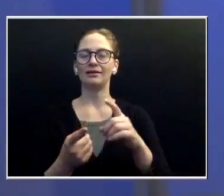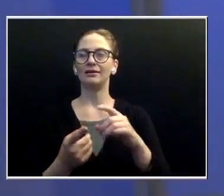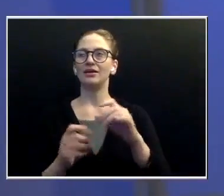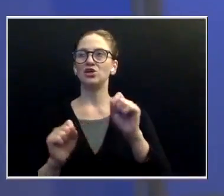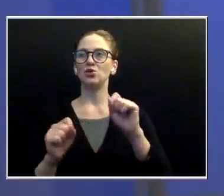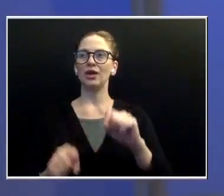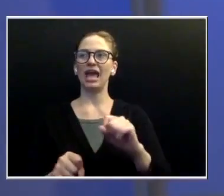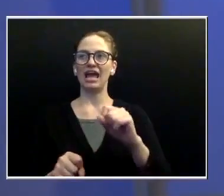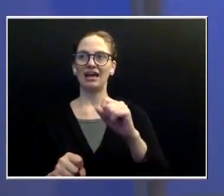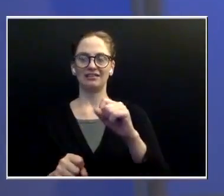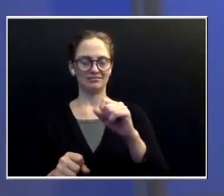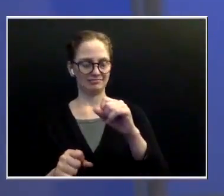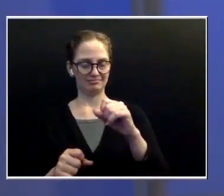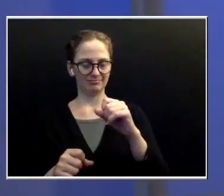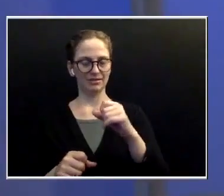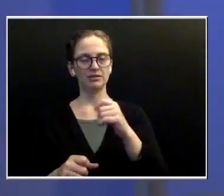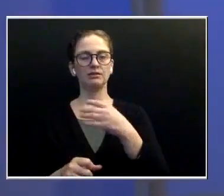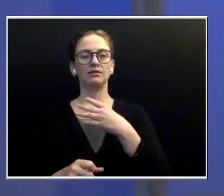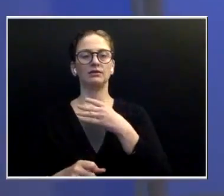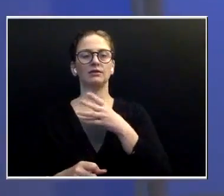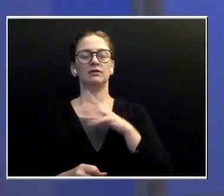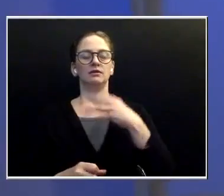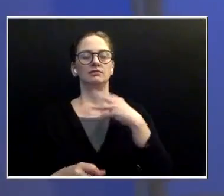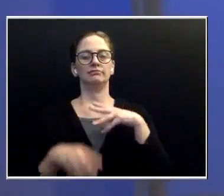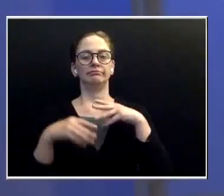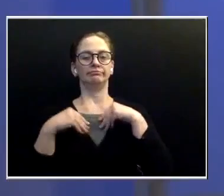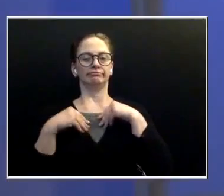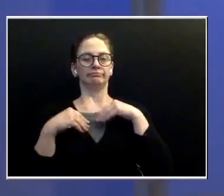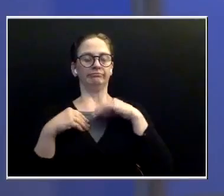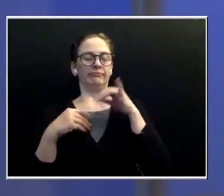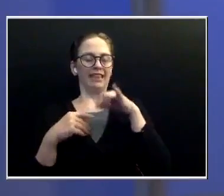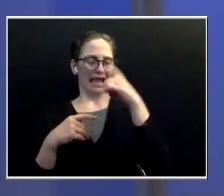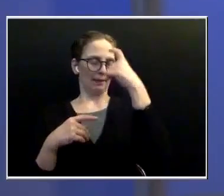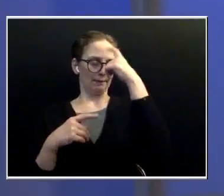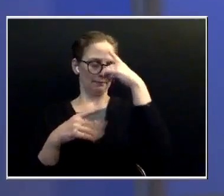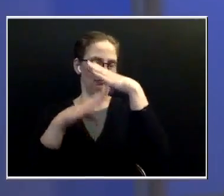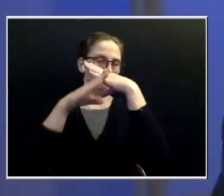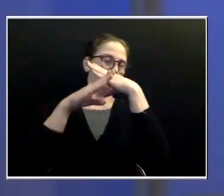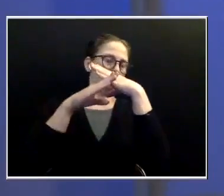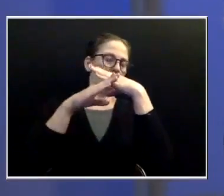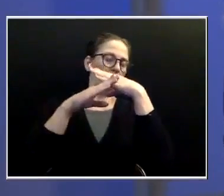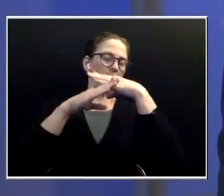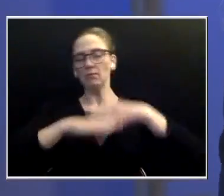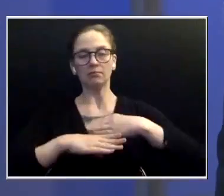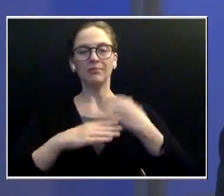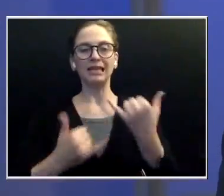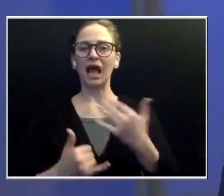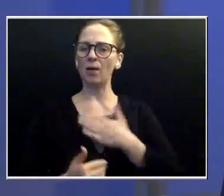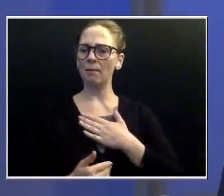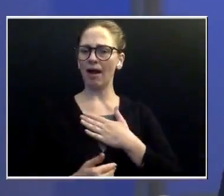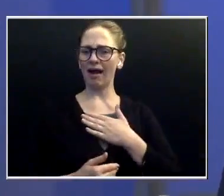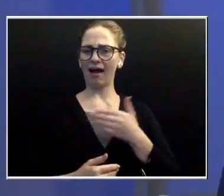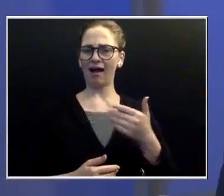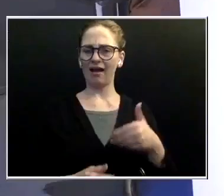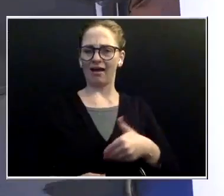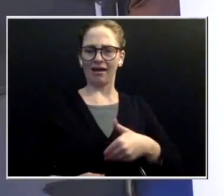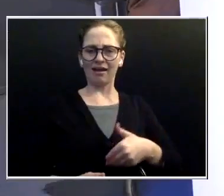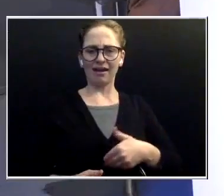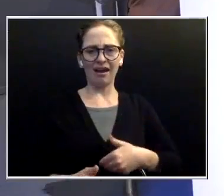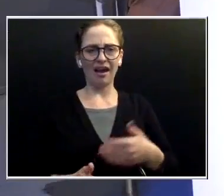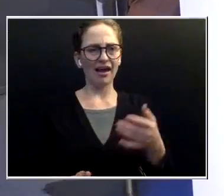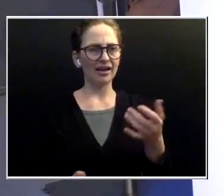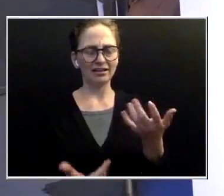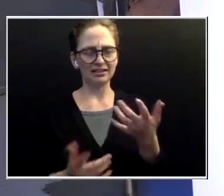I actually have the gut biome now of like a 25-year-old. Nice. Yeah, I was like, maybe I'll get less wrinkles. That's gonna feel good, though.